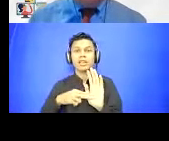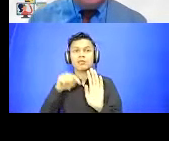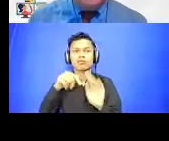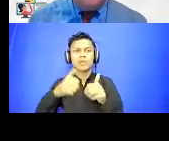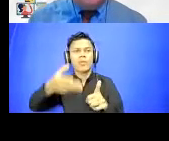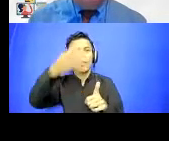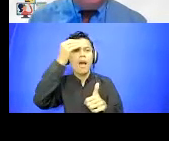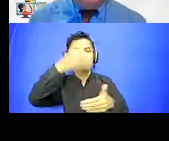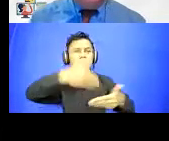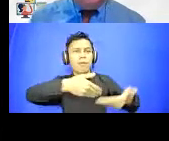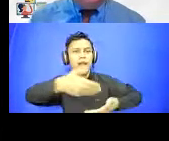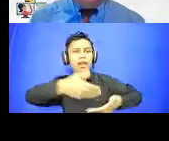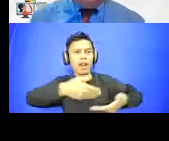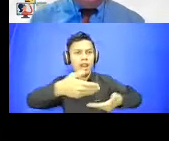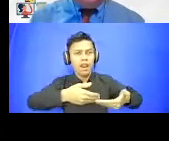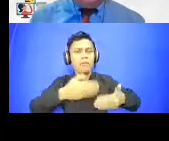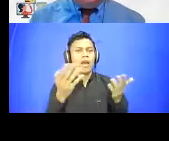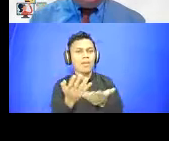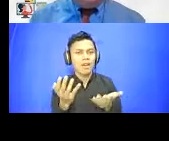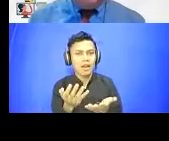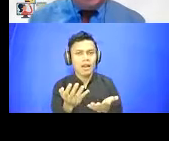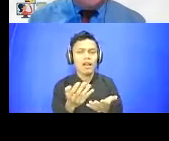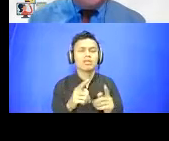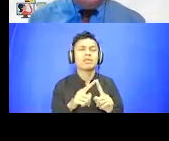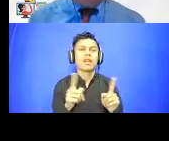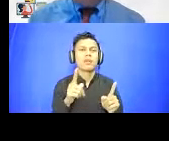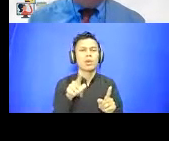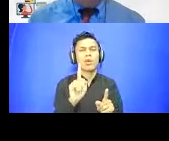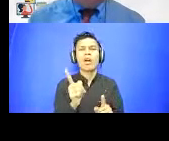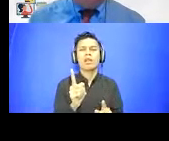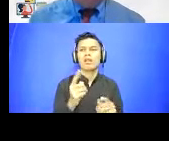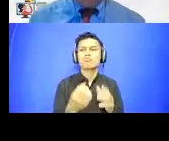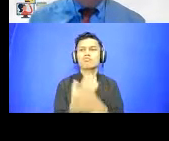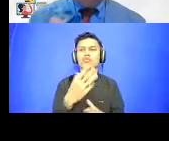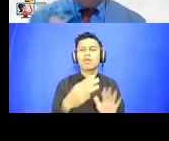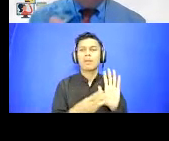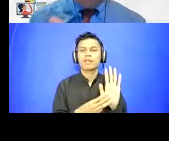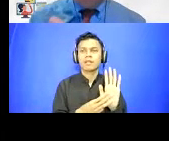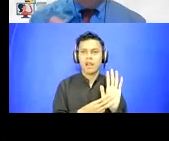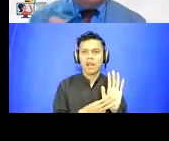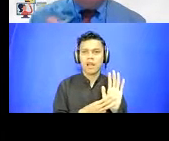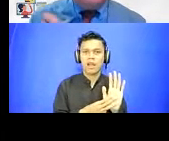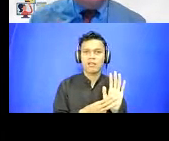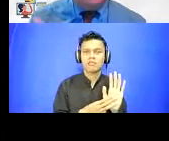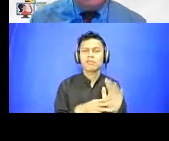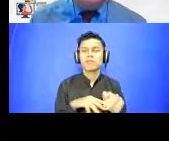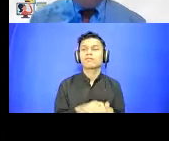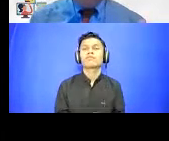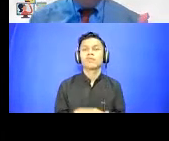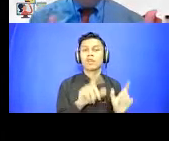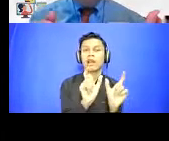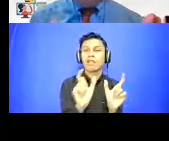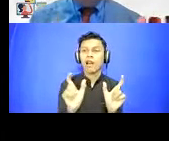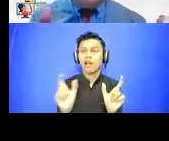how specific to be in our notes, what kind of wording we should use in our notes, given that